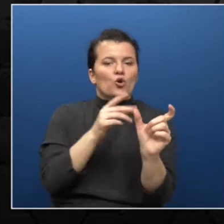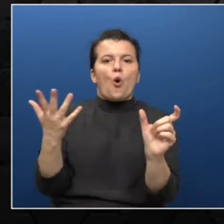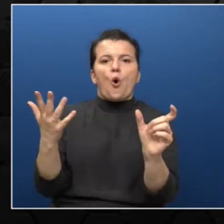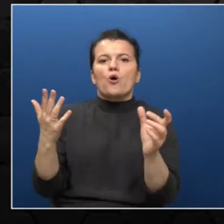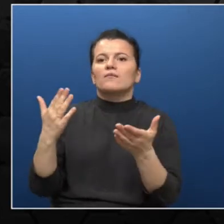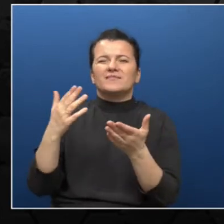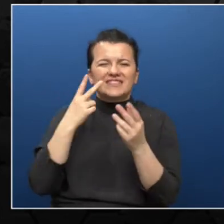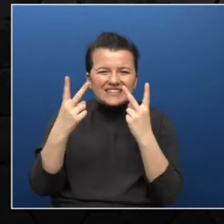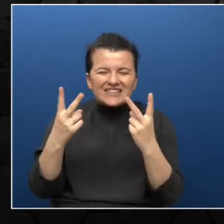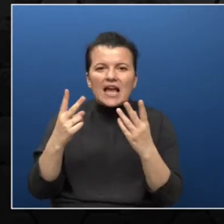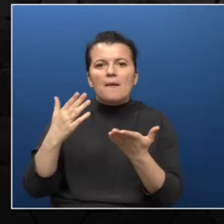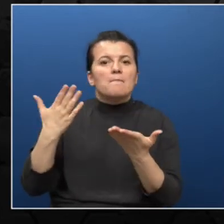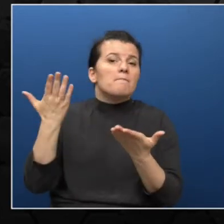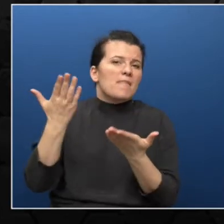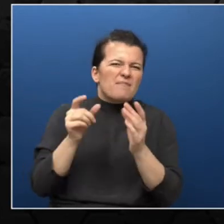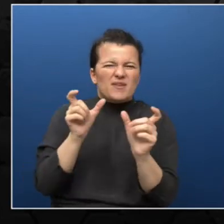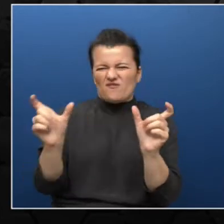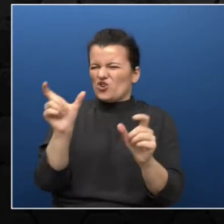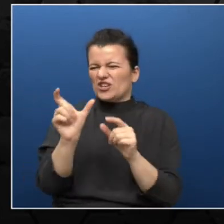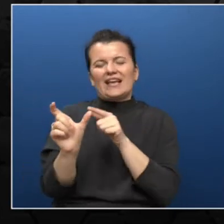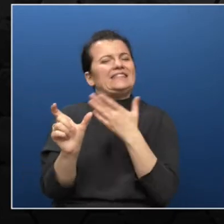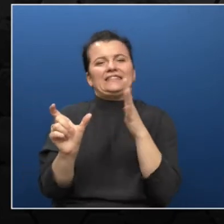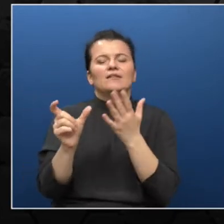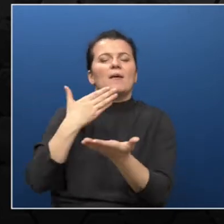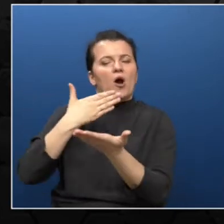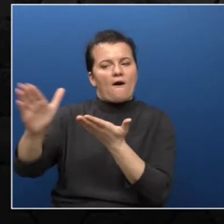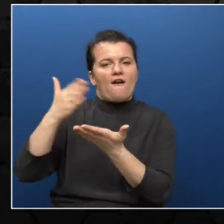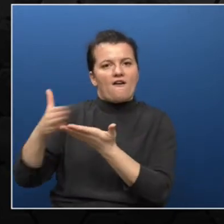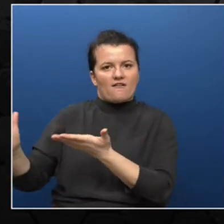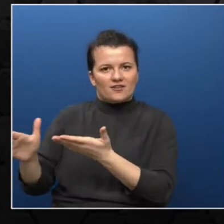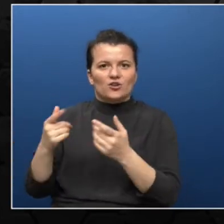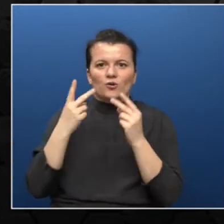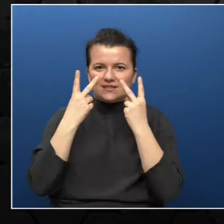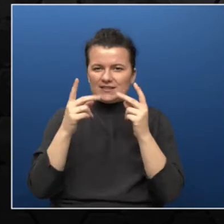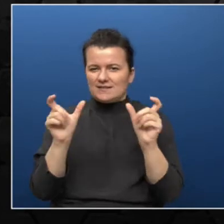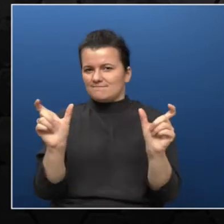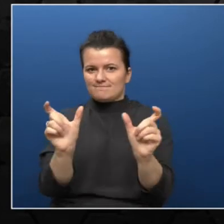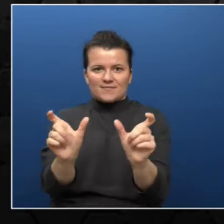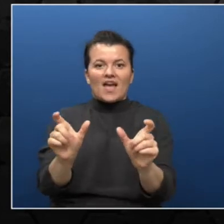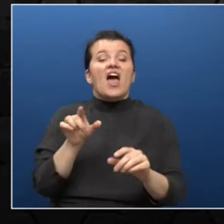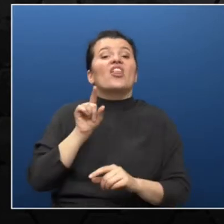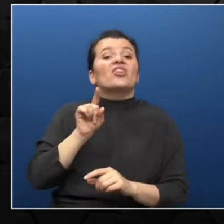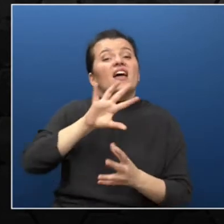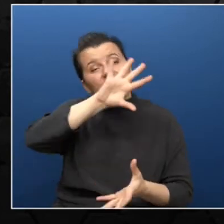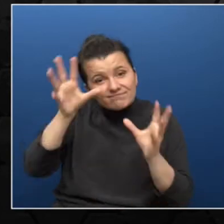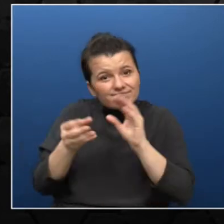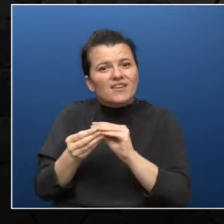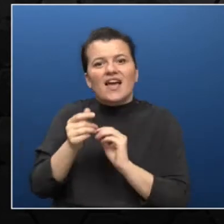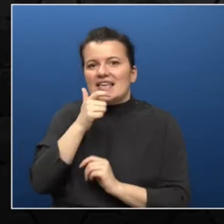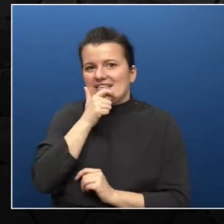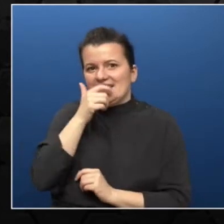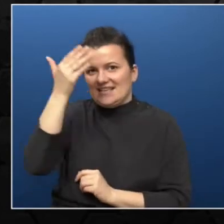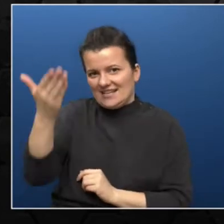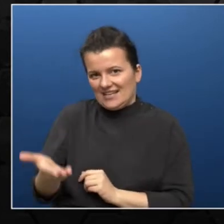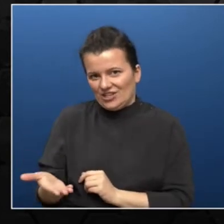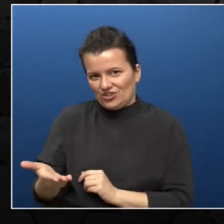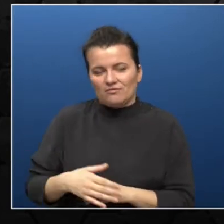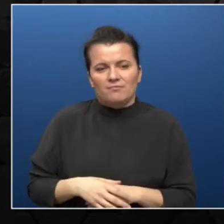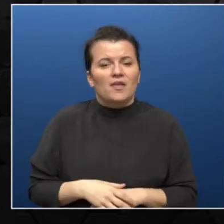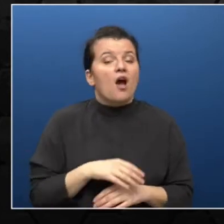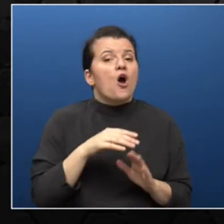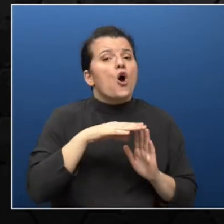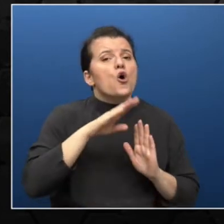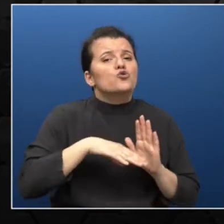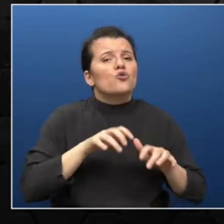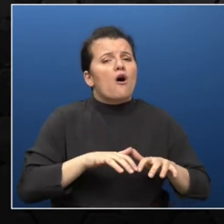So if it's in the stop words, or again, this is for English. So we have a lot of stop words that we could use, and there's a lot of data that